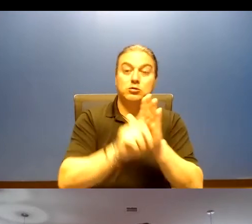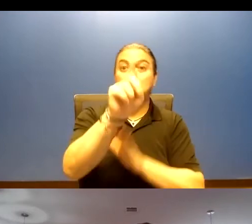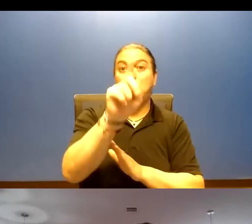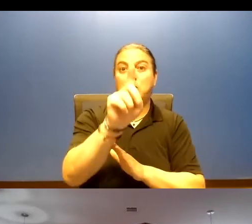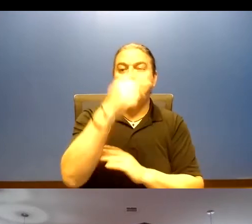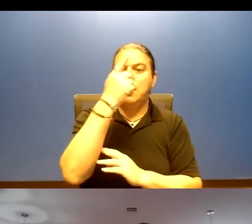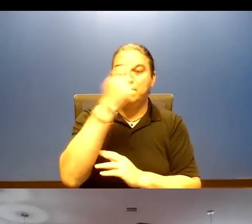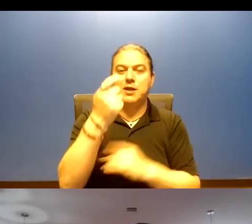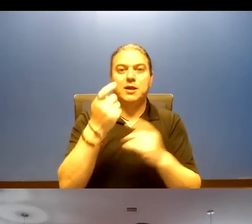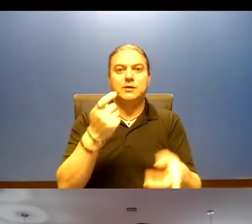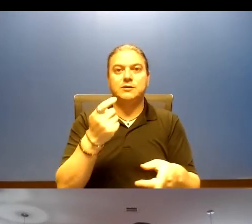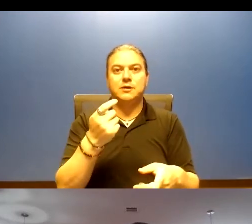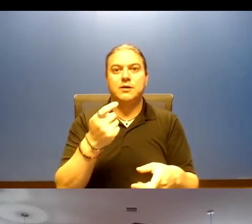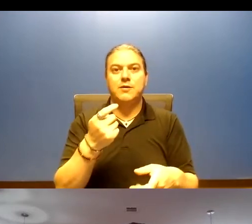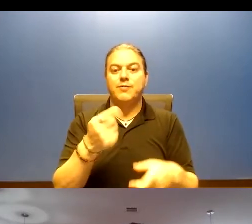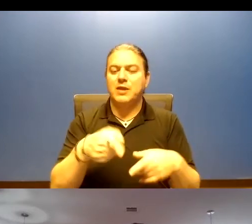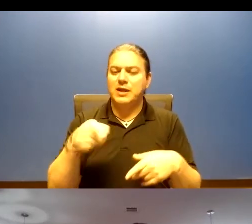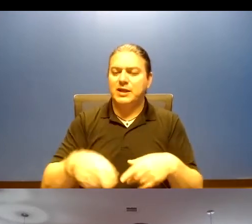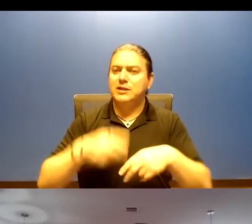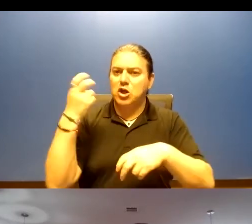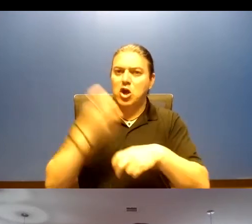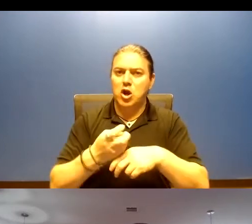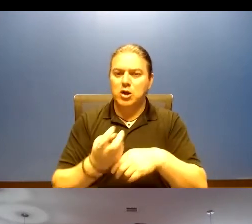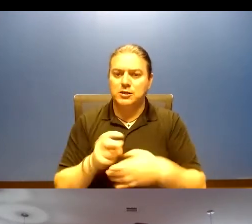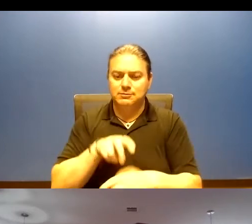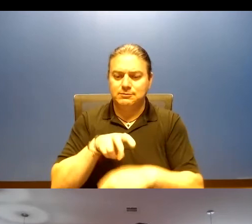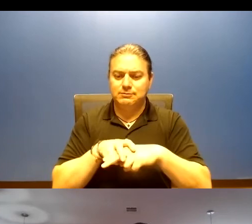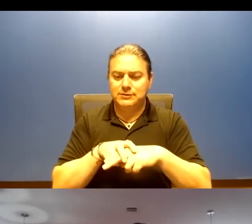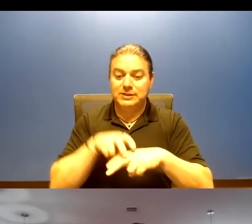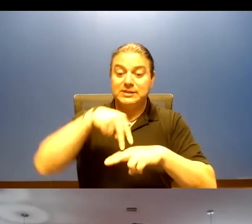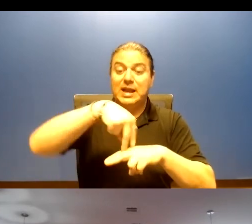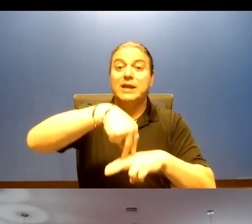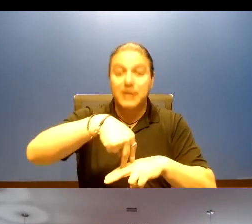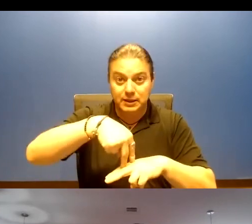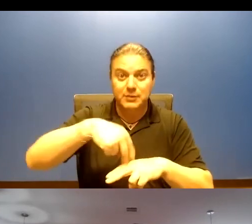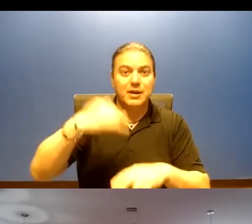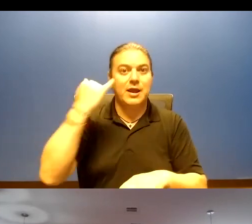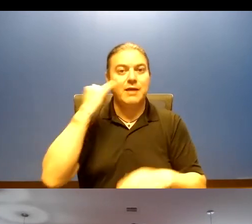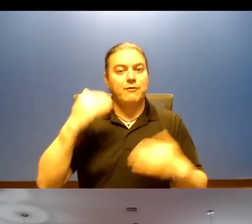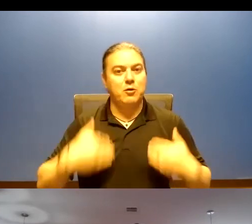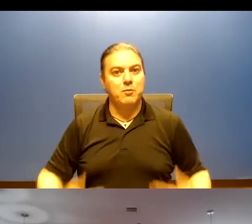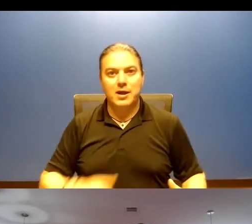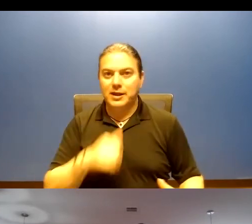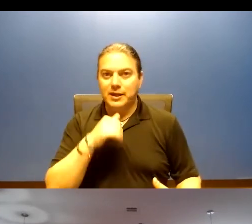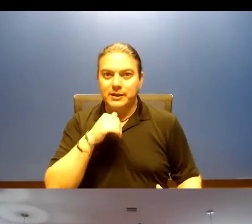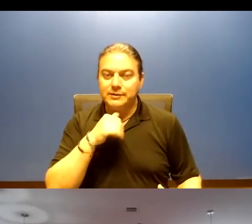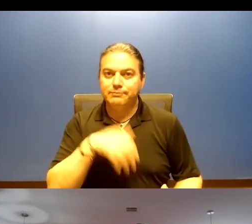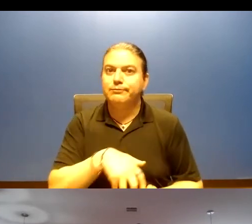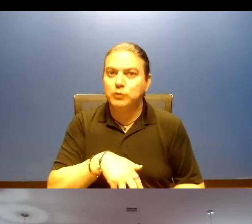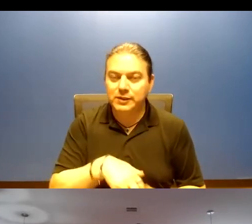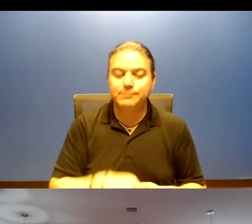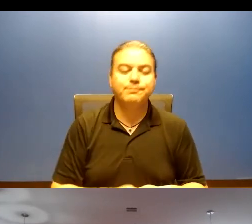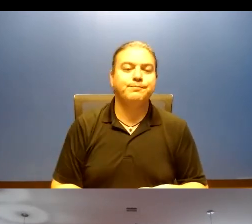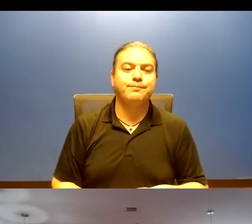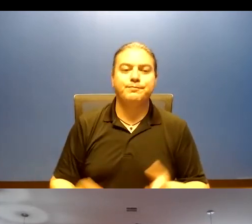from if you don't have lower body strength, the short little toilets. So, I mean, it seems to me those are two things